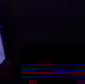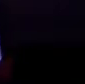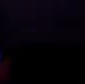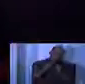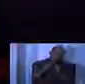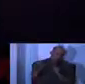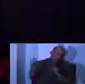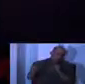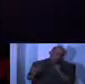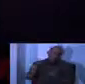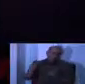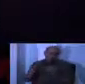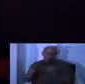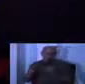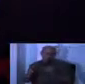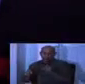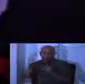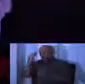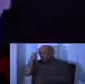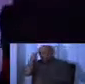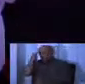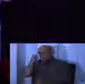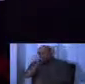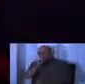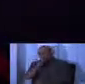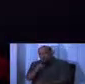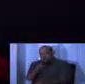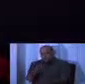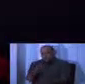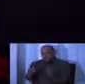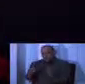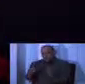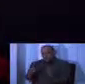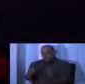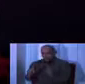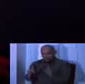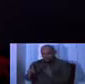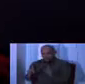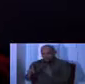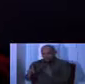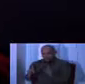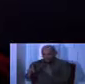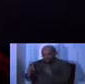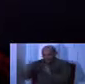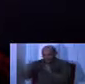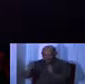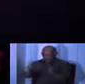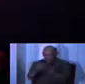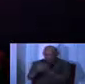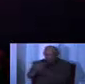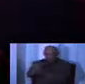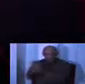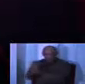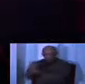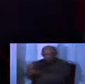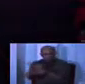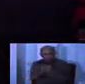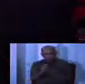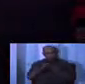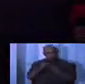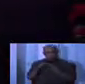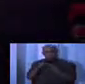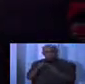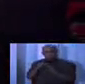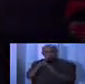to the other. Knowing that that really is that opportunity of paying it forward and sharing as community. That